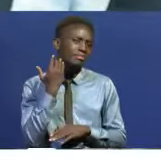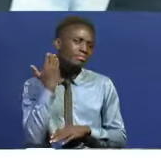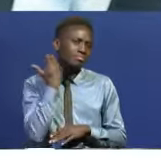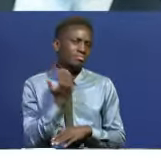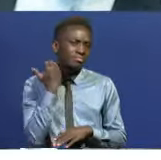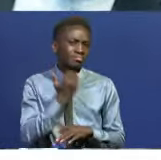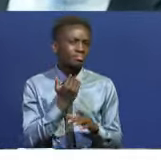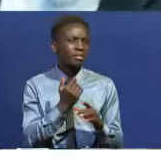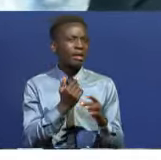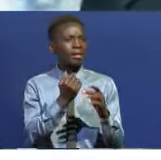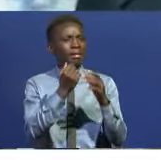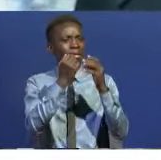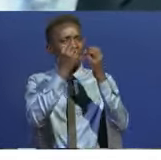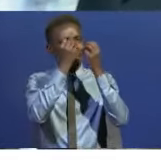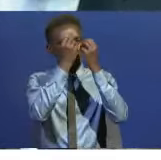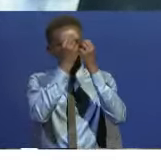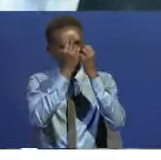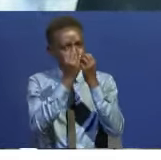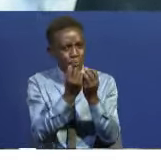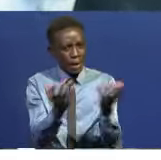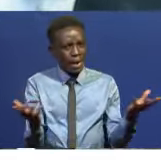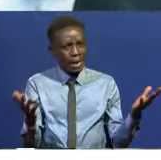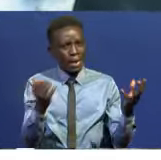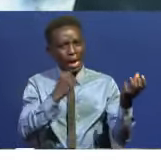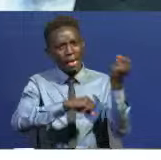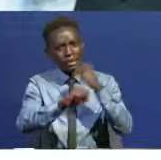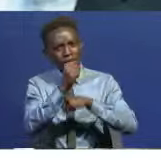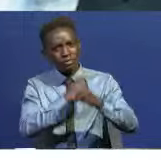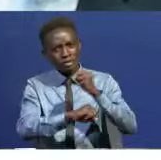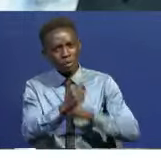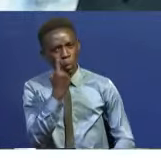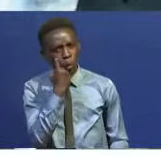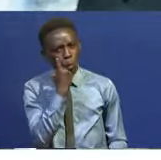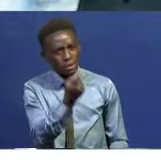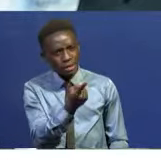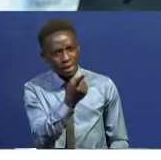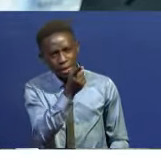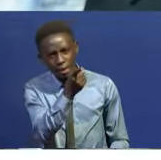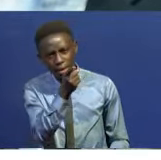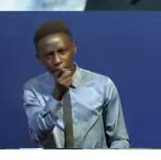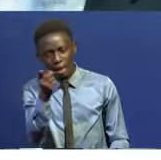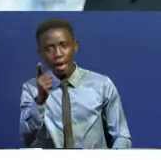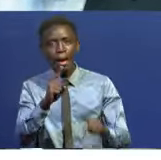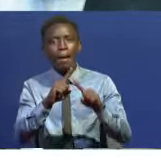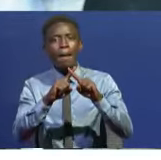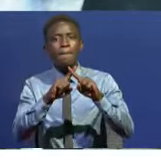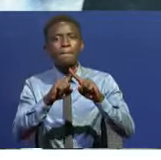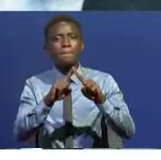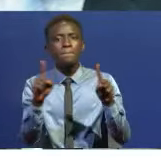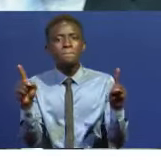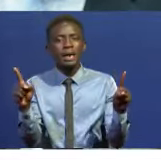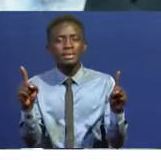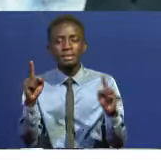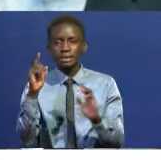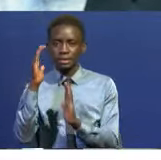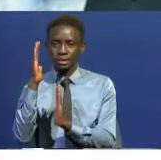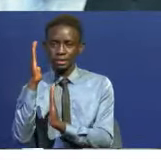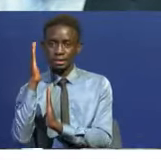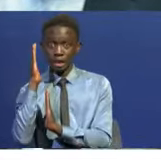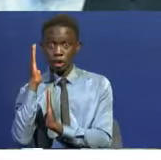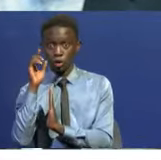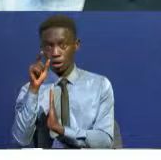nefarious activities, but also something linked to security